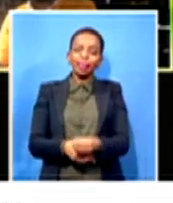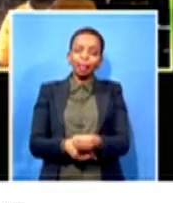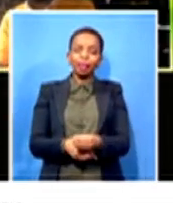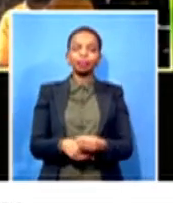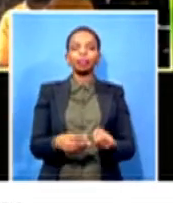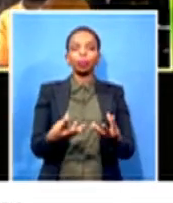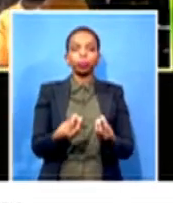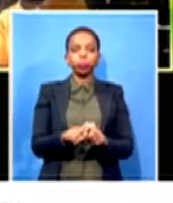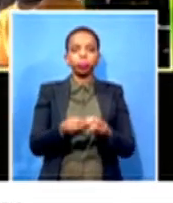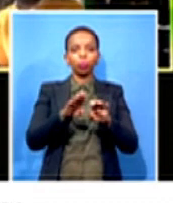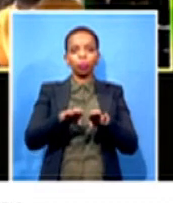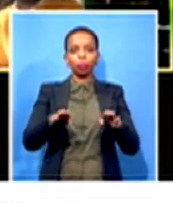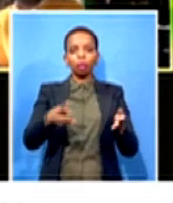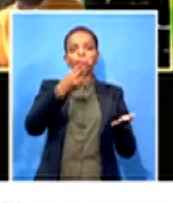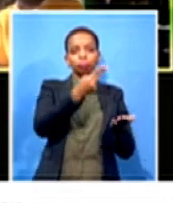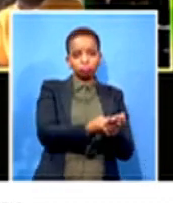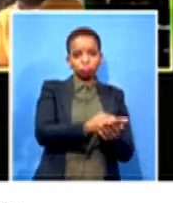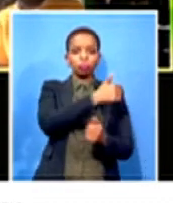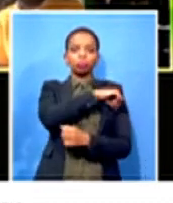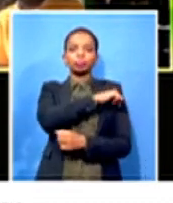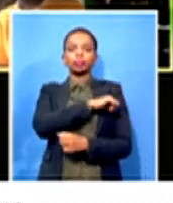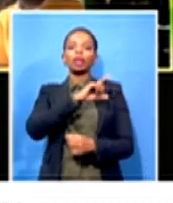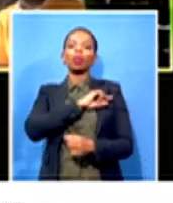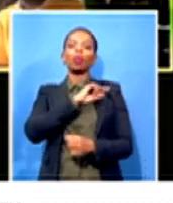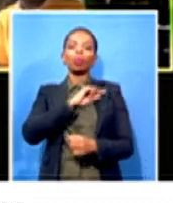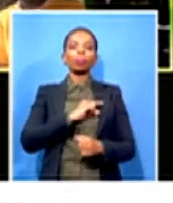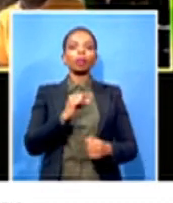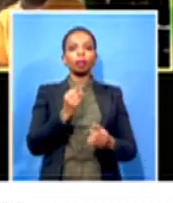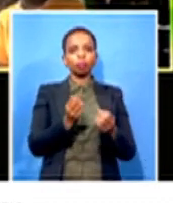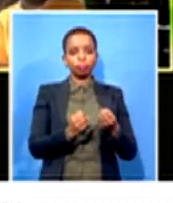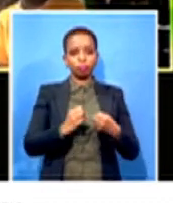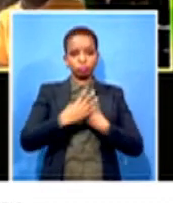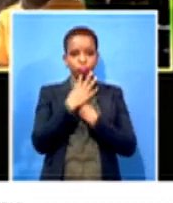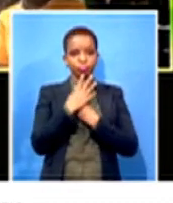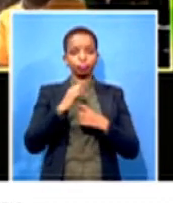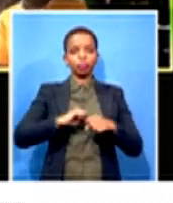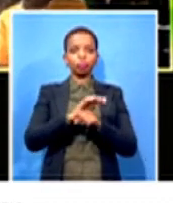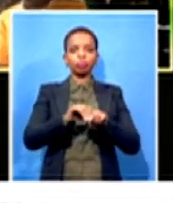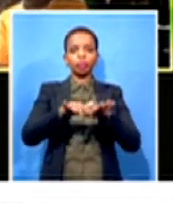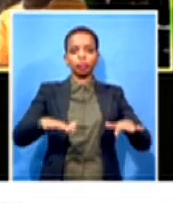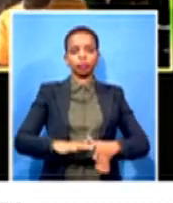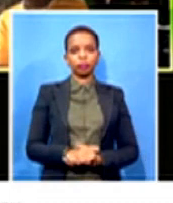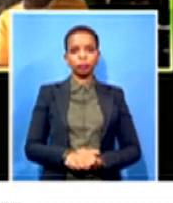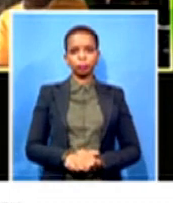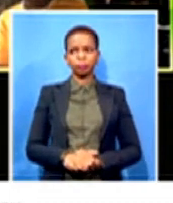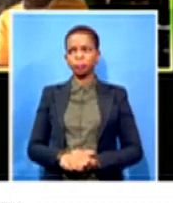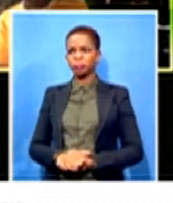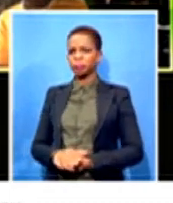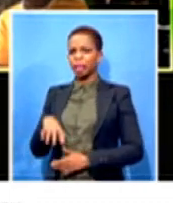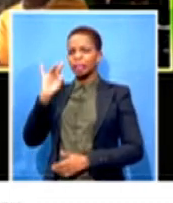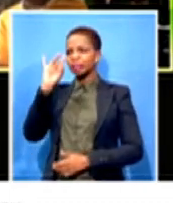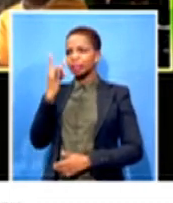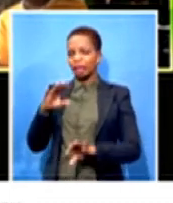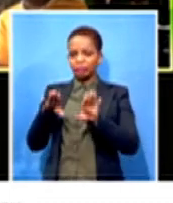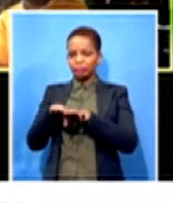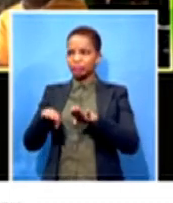Prof. Motshekga. I think what it also shows is just that it's so rare that children do actually get severely ill with COVID-19, that they